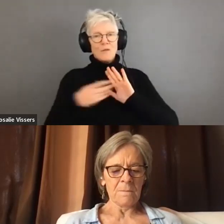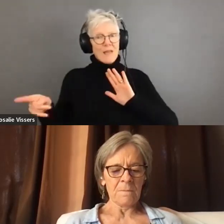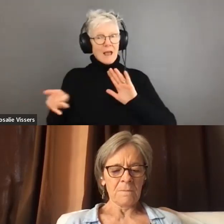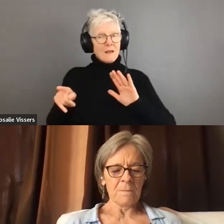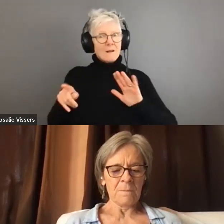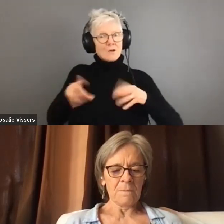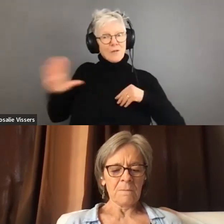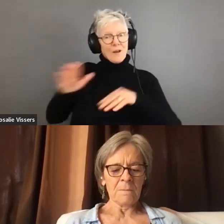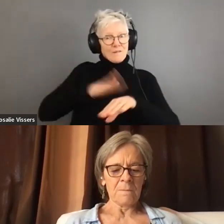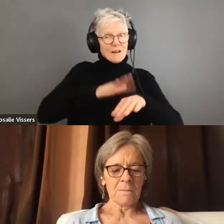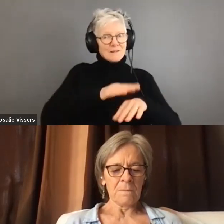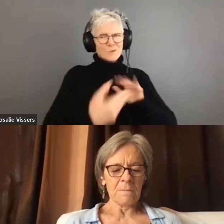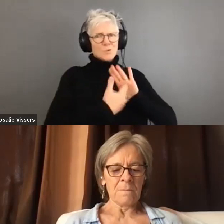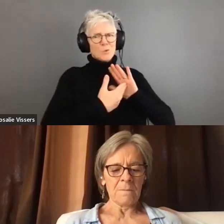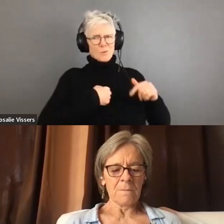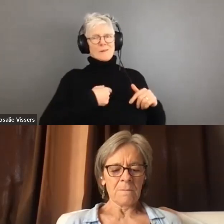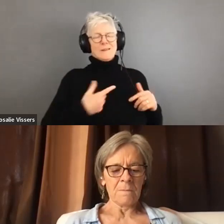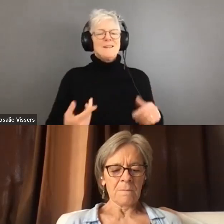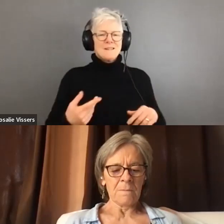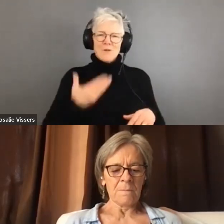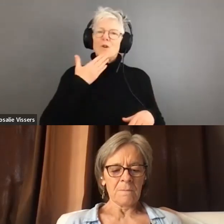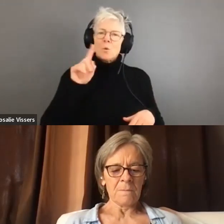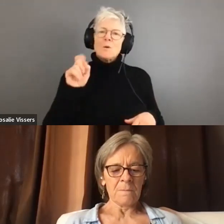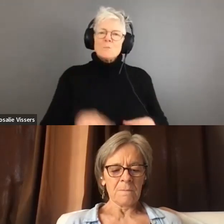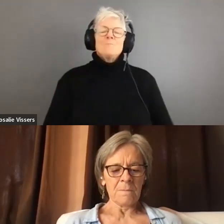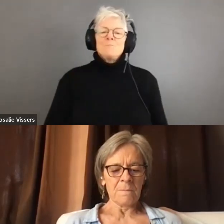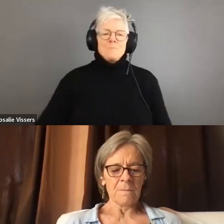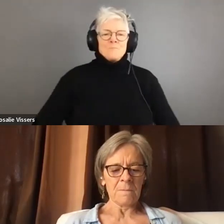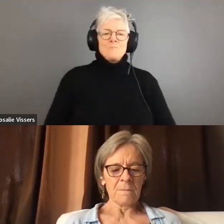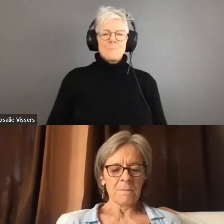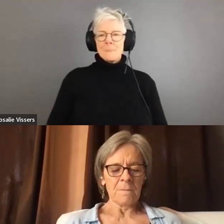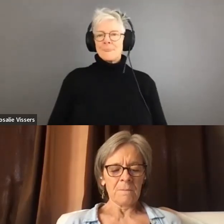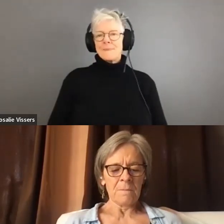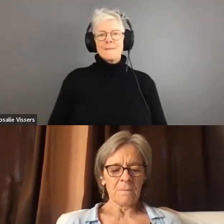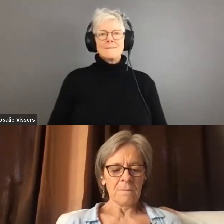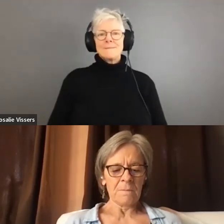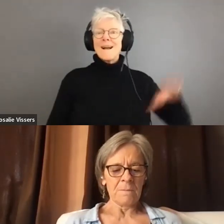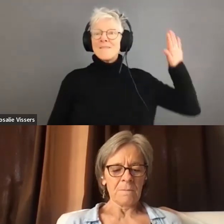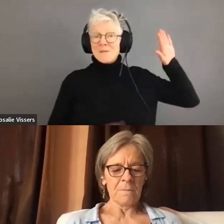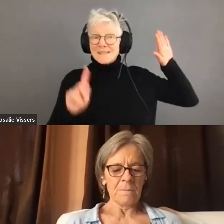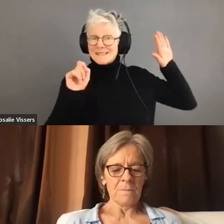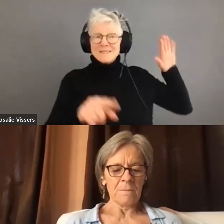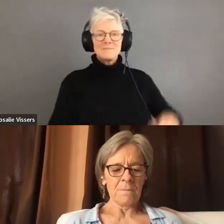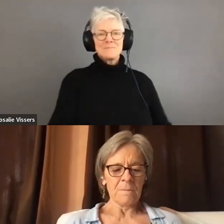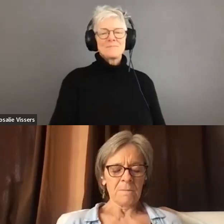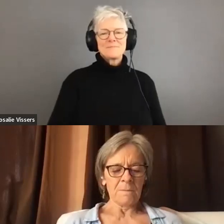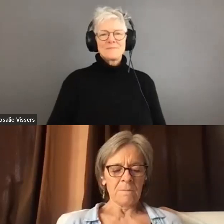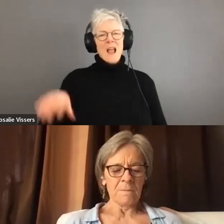Thank you. You're welcome. Great question. I have a question. Yes. The